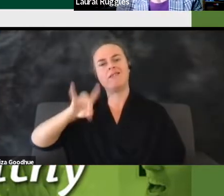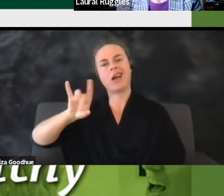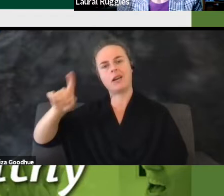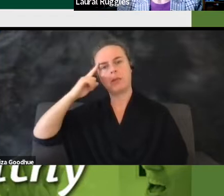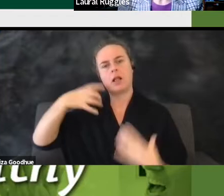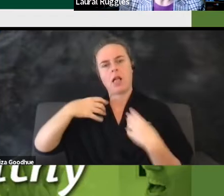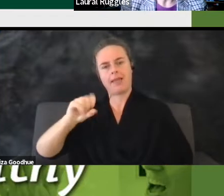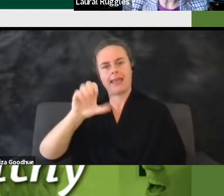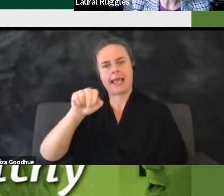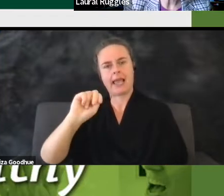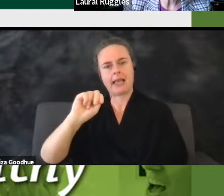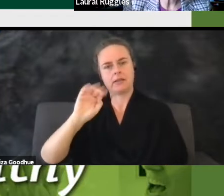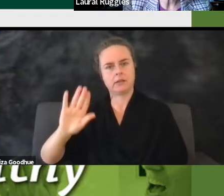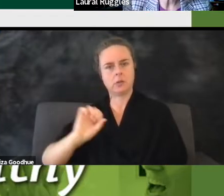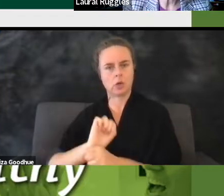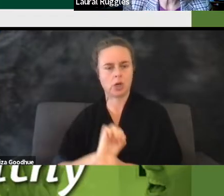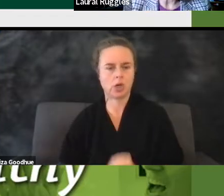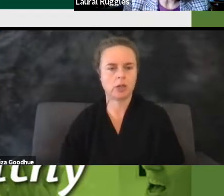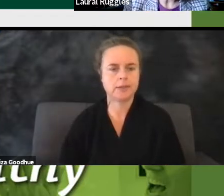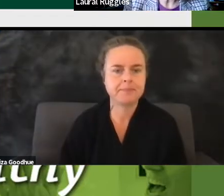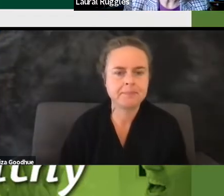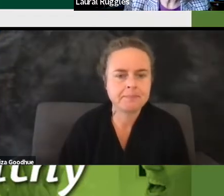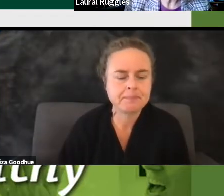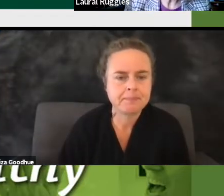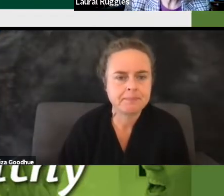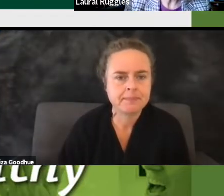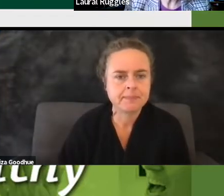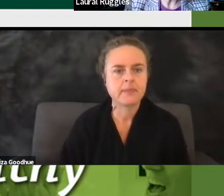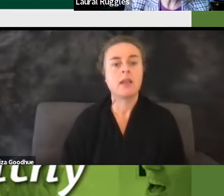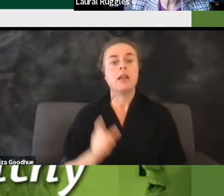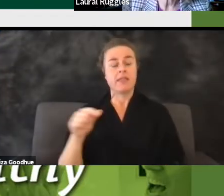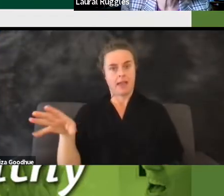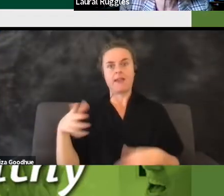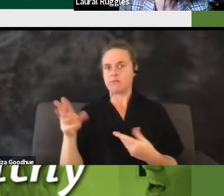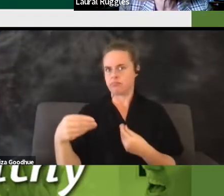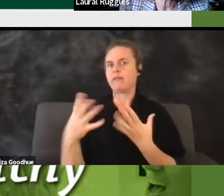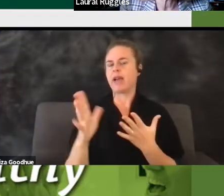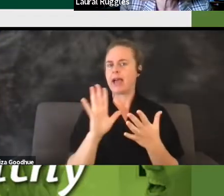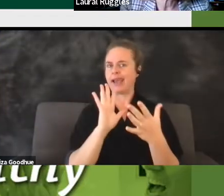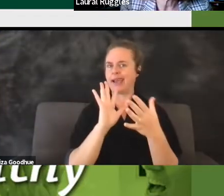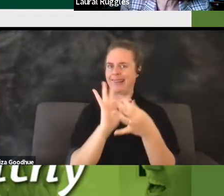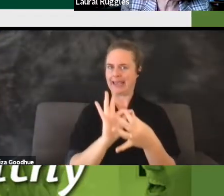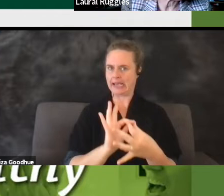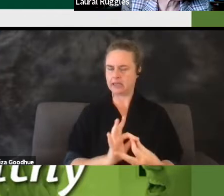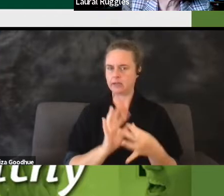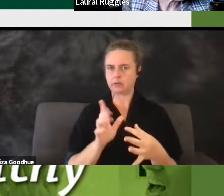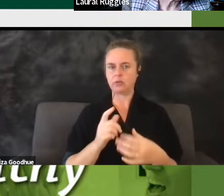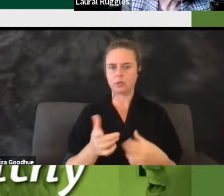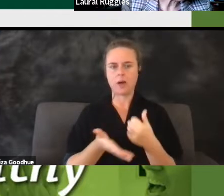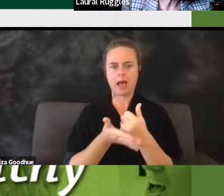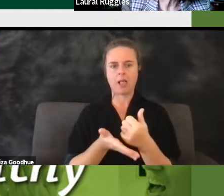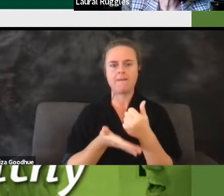there is they have links to helpful resources like the COVID Support Vermont